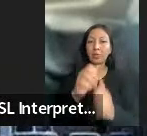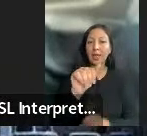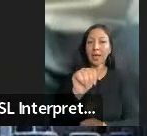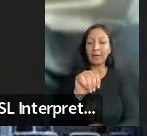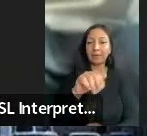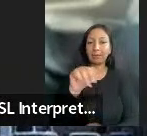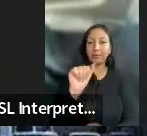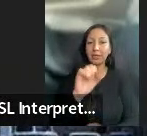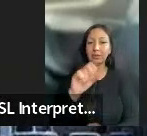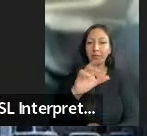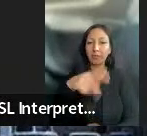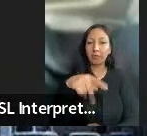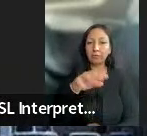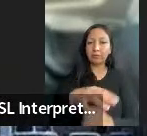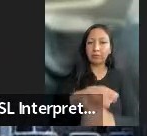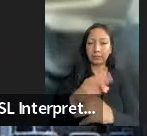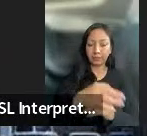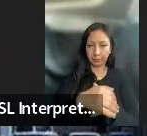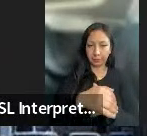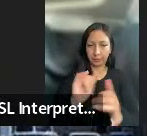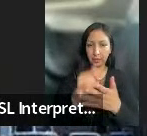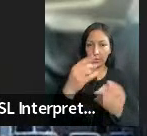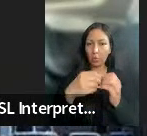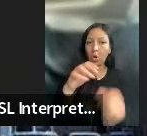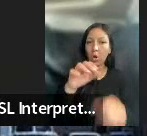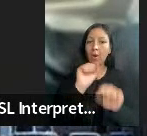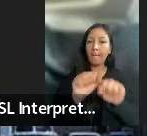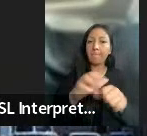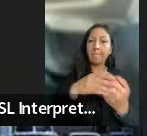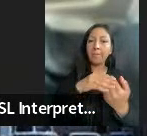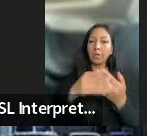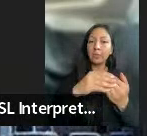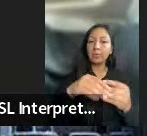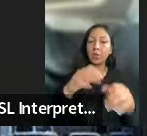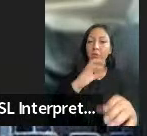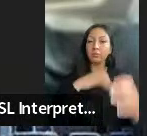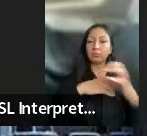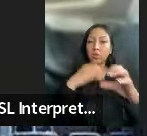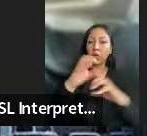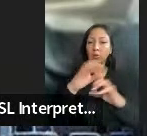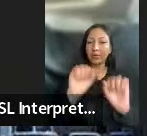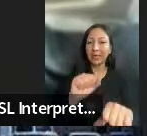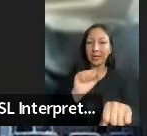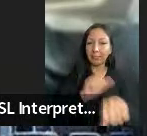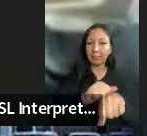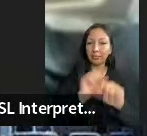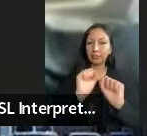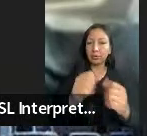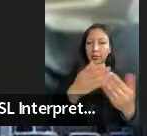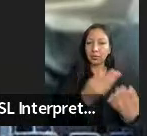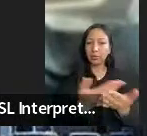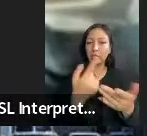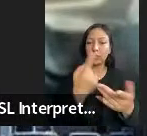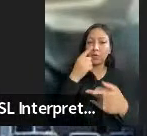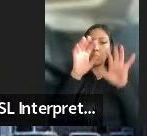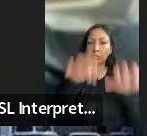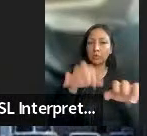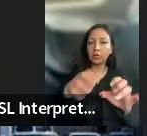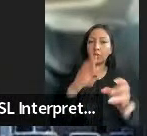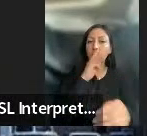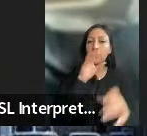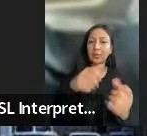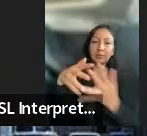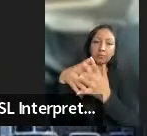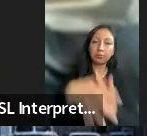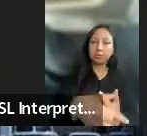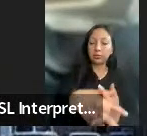permeable paving. Permeable paving is a genre of paving material that allows for stormwater to infiltrate back into the